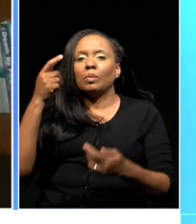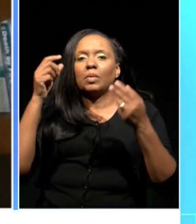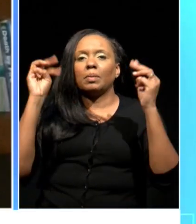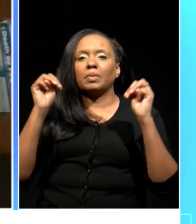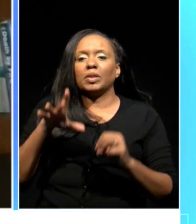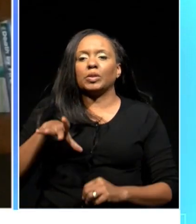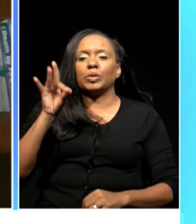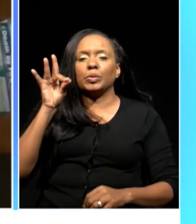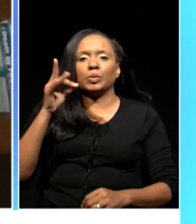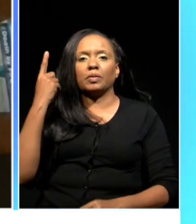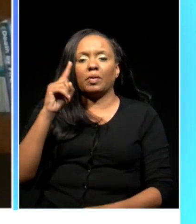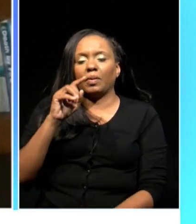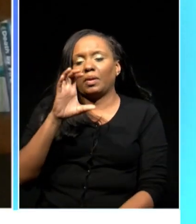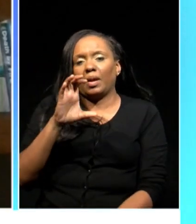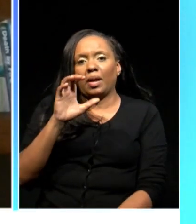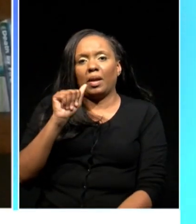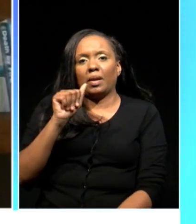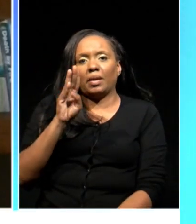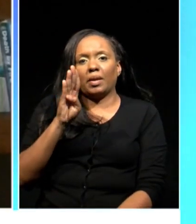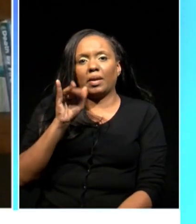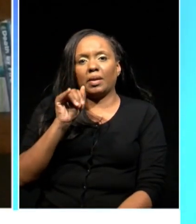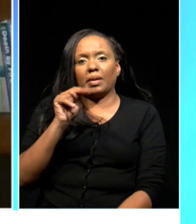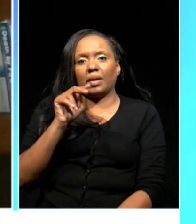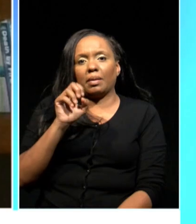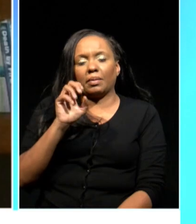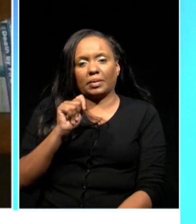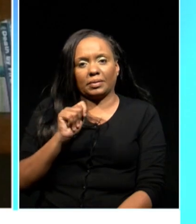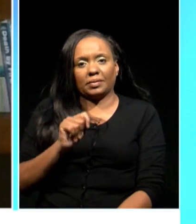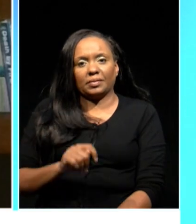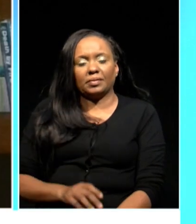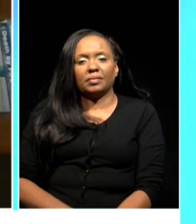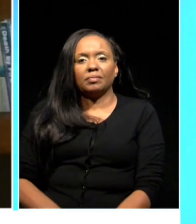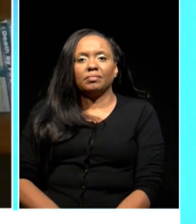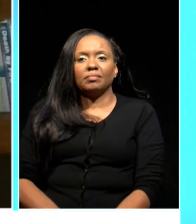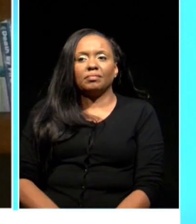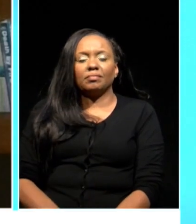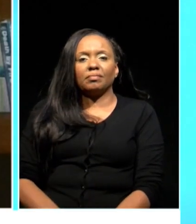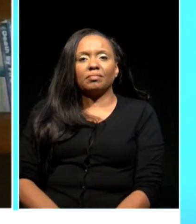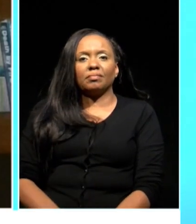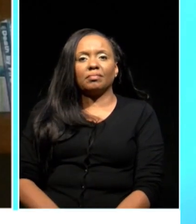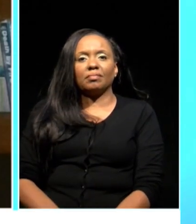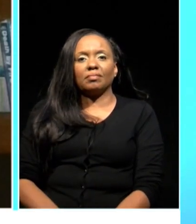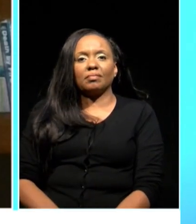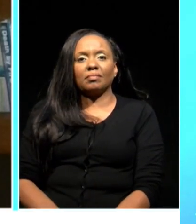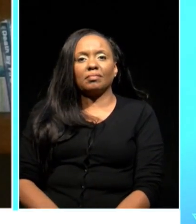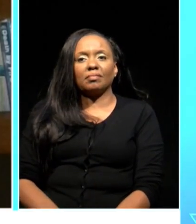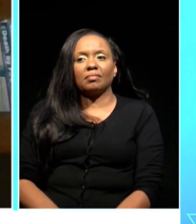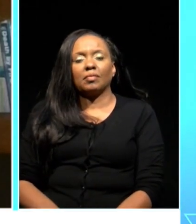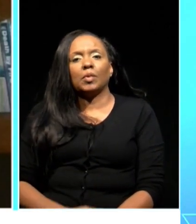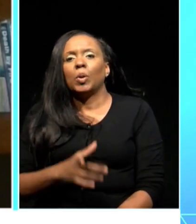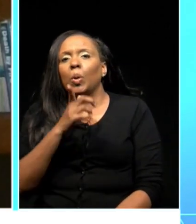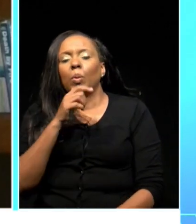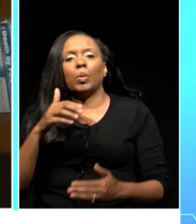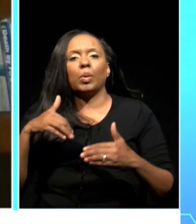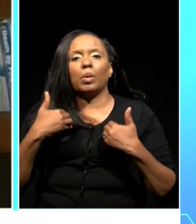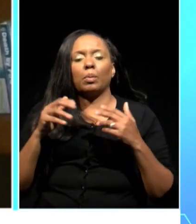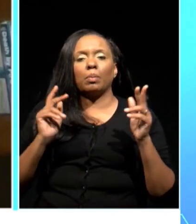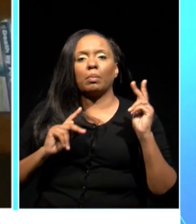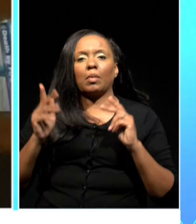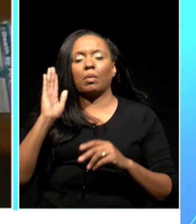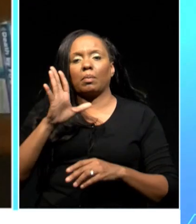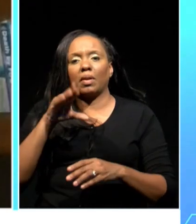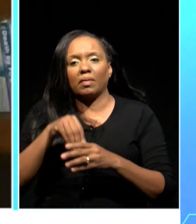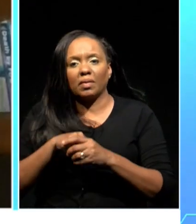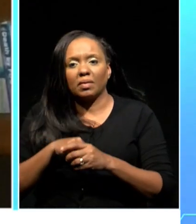10 to 15-year cycle. So you're looking at a context where the kind of cabinet she selects, the young people she brings into cabinet